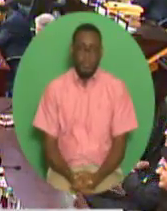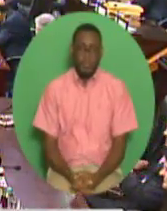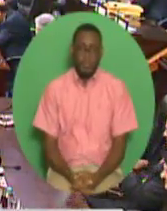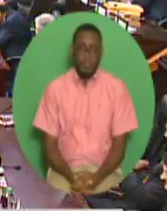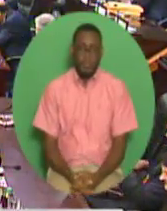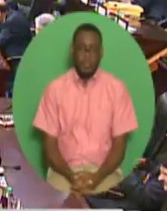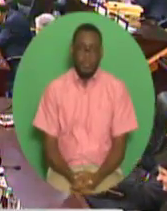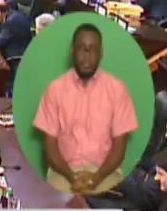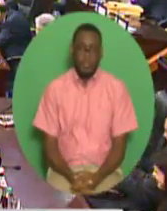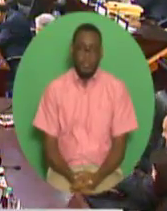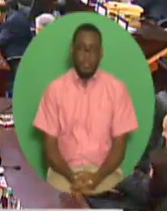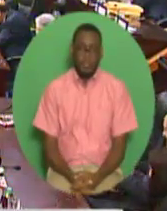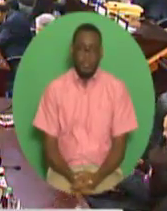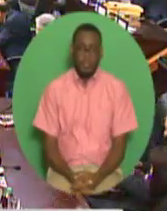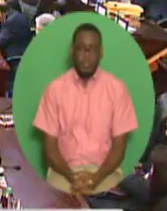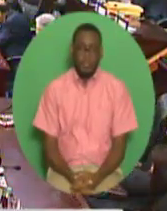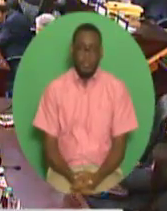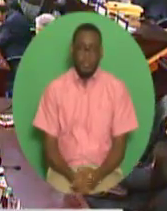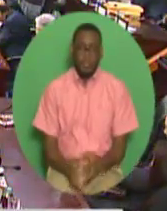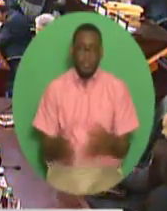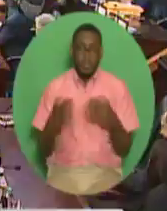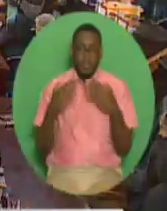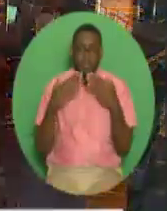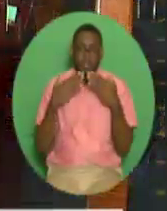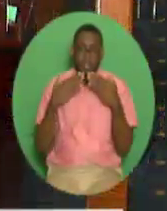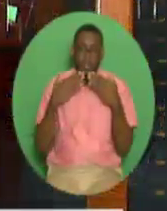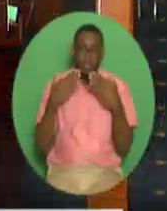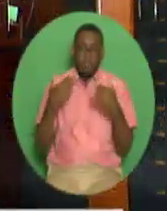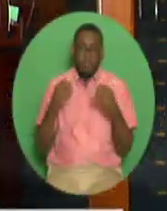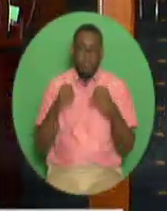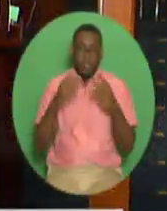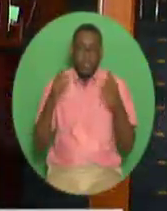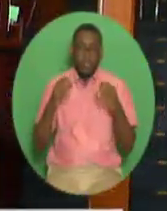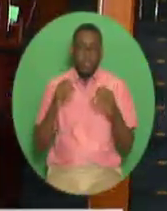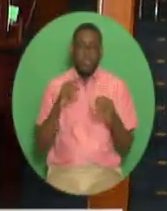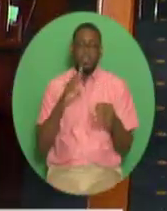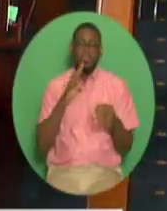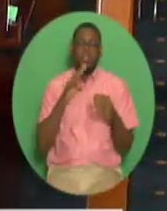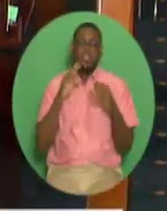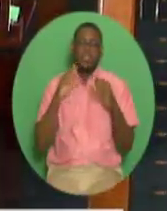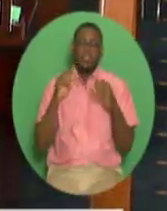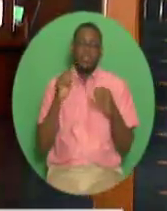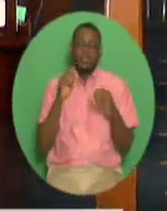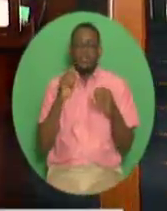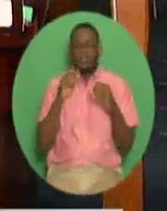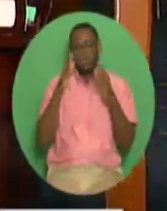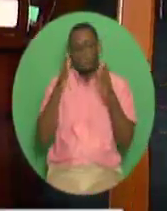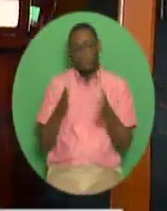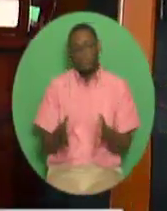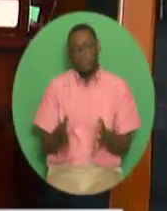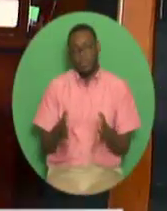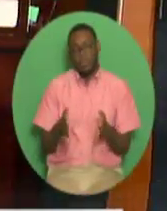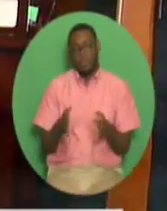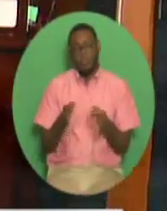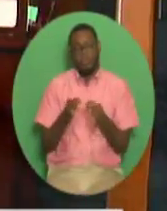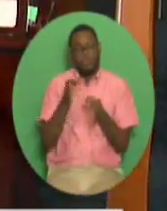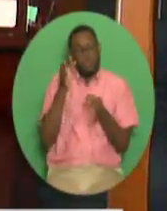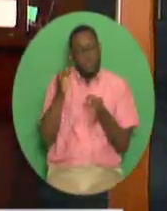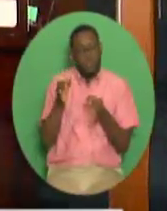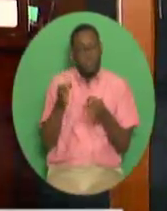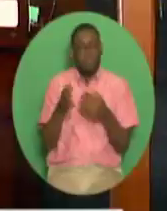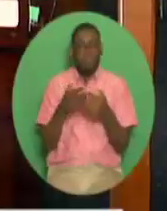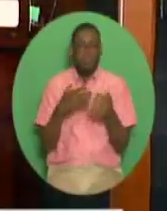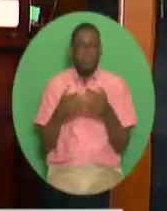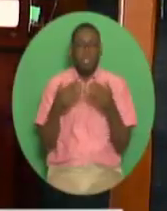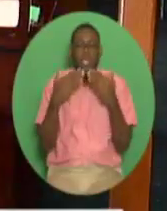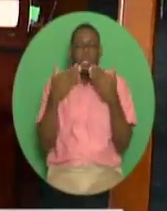Madam Speaker, thank you very much. Madam Speaker, before I move the adjournment, I would like to ask the opposition when we'll be getting